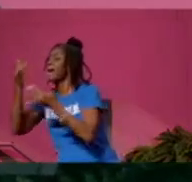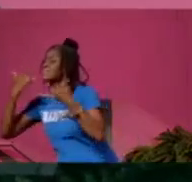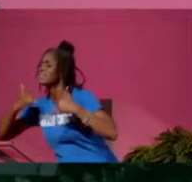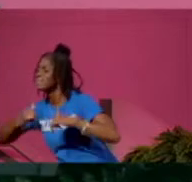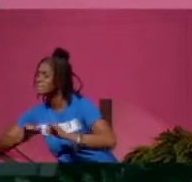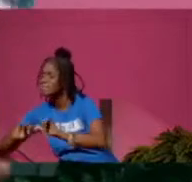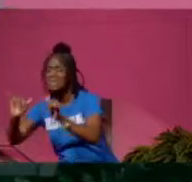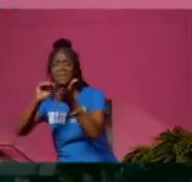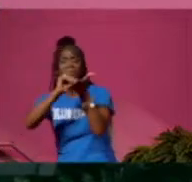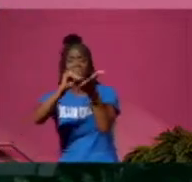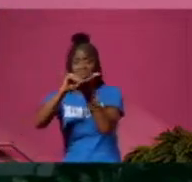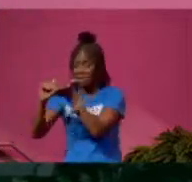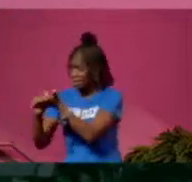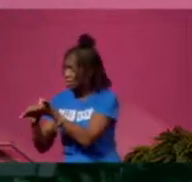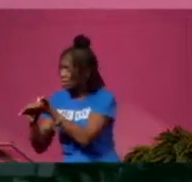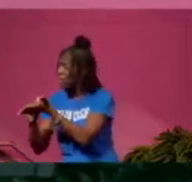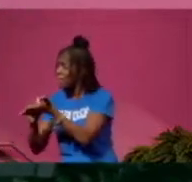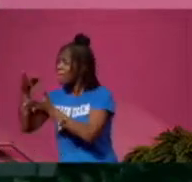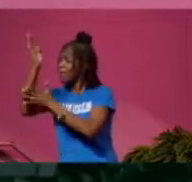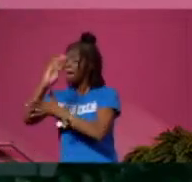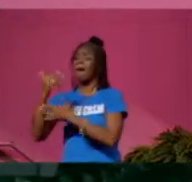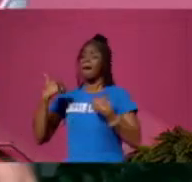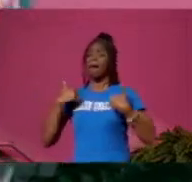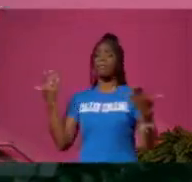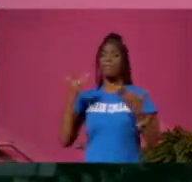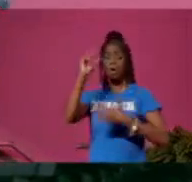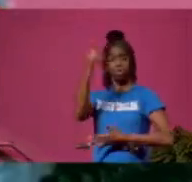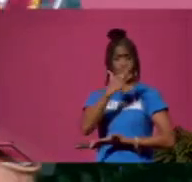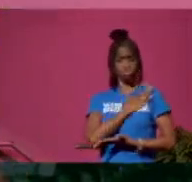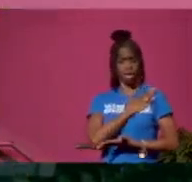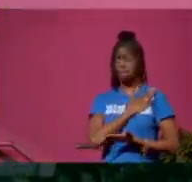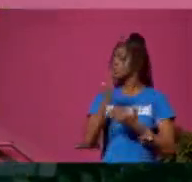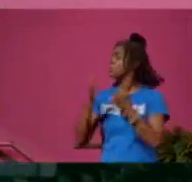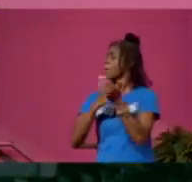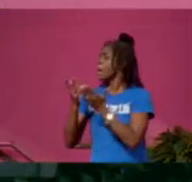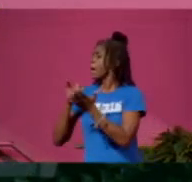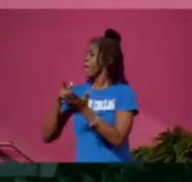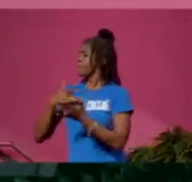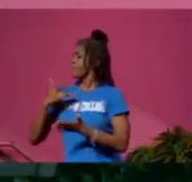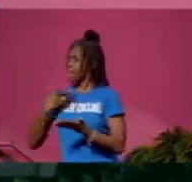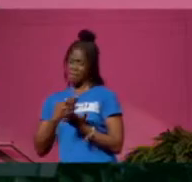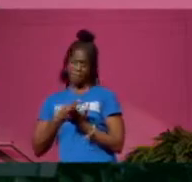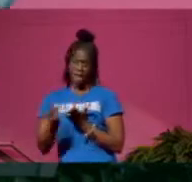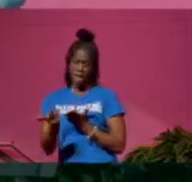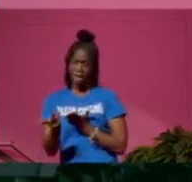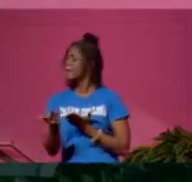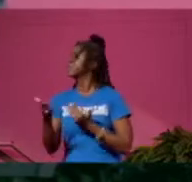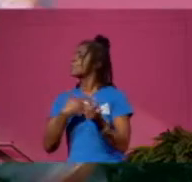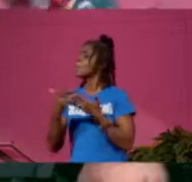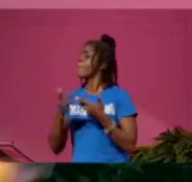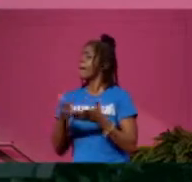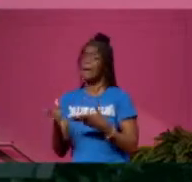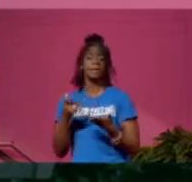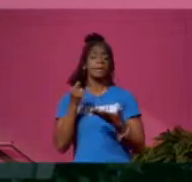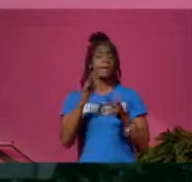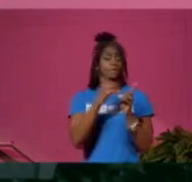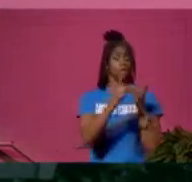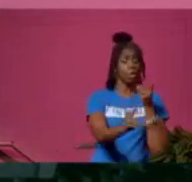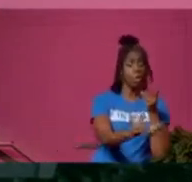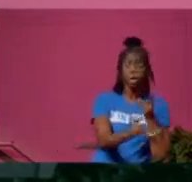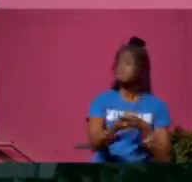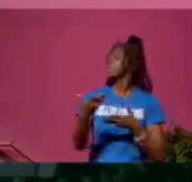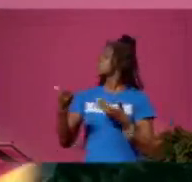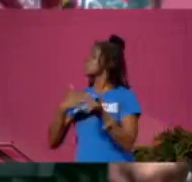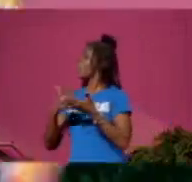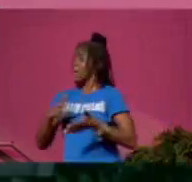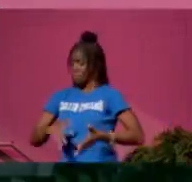not have grace for. There is grace after failure. There is grace after divorce. There is grace after abortion.